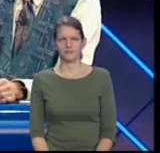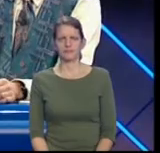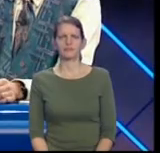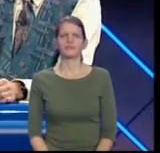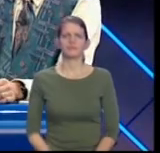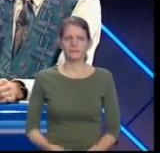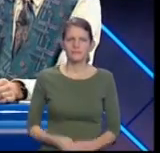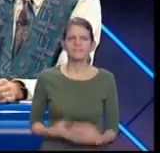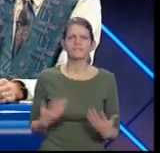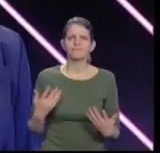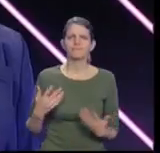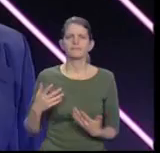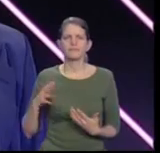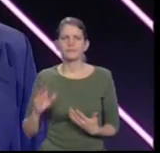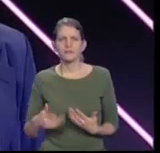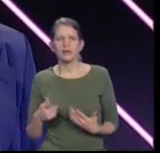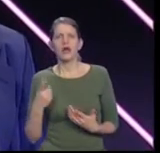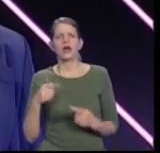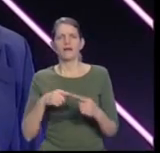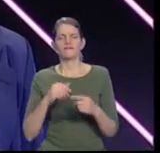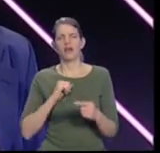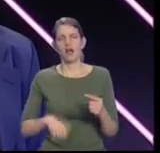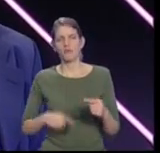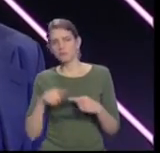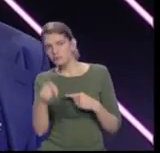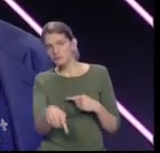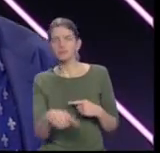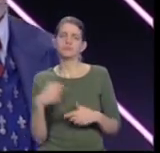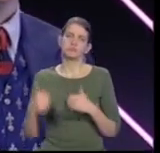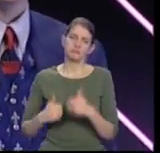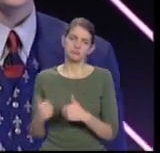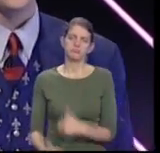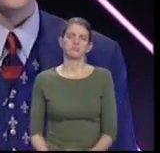Gloria and Gavin. Down on the farm. Well done.